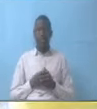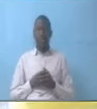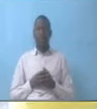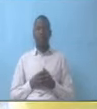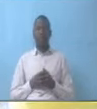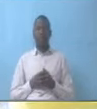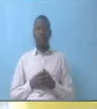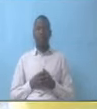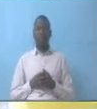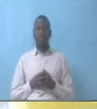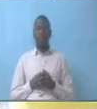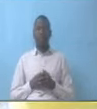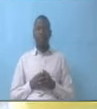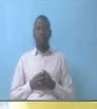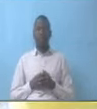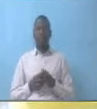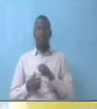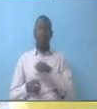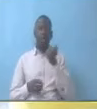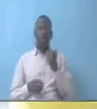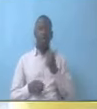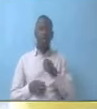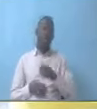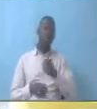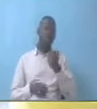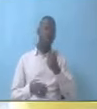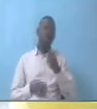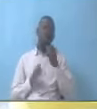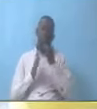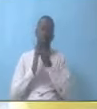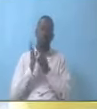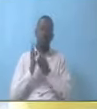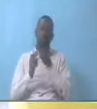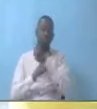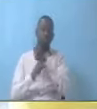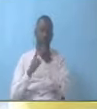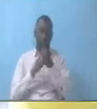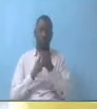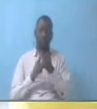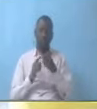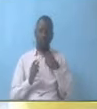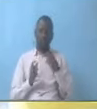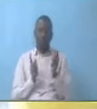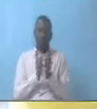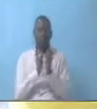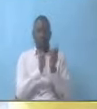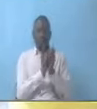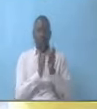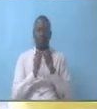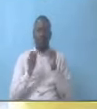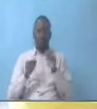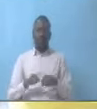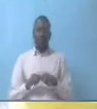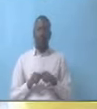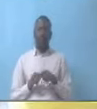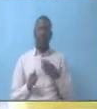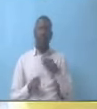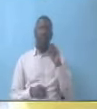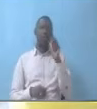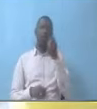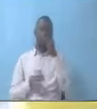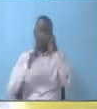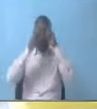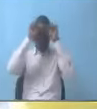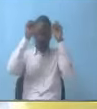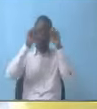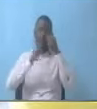And provided certain conditions are met, ak yenn sate yo xamne tamen dal dinañ ko motal, the new government becomes the